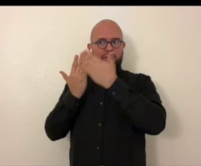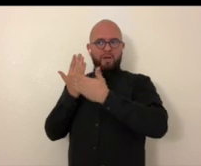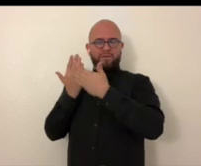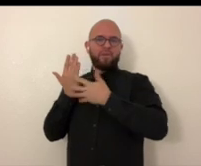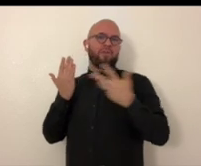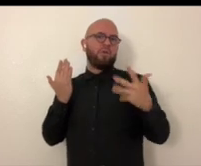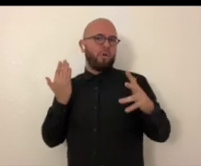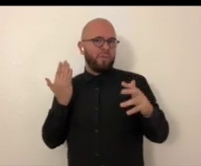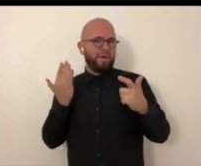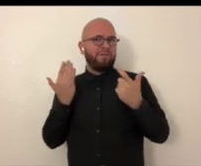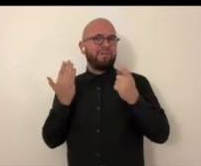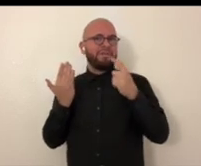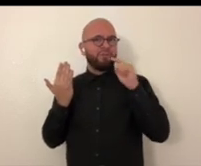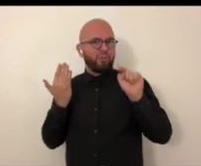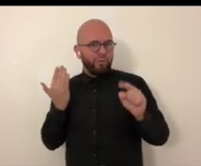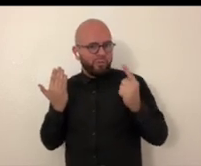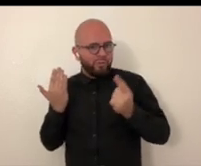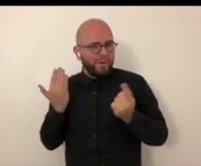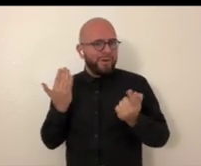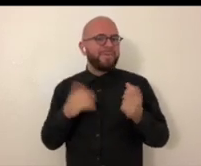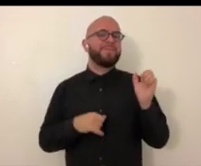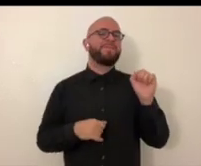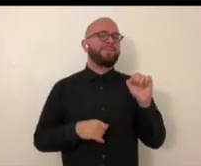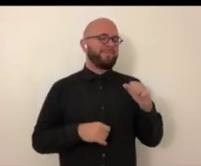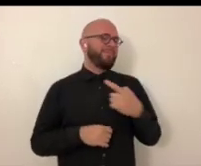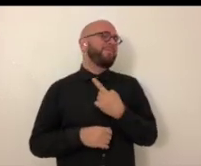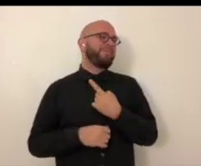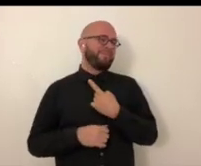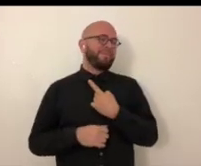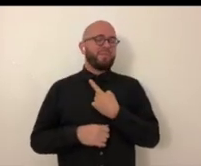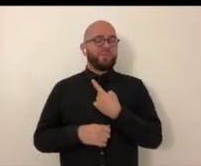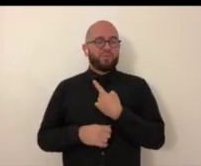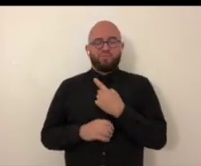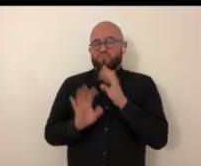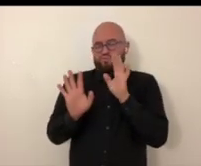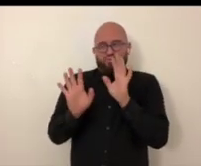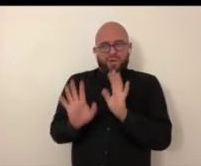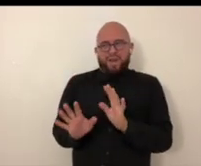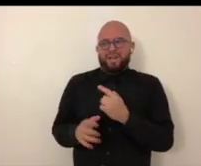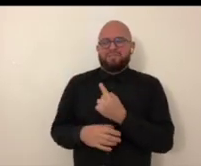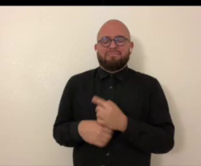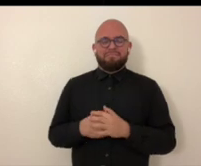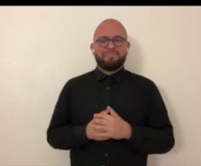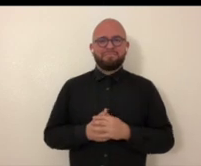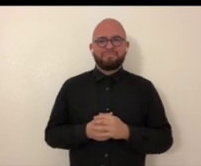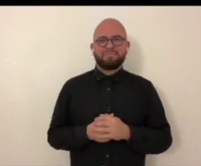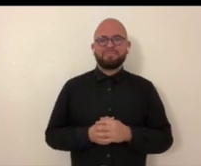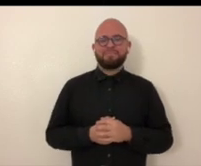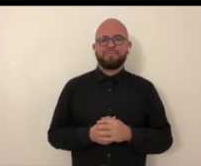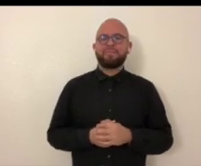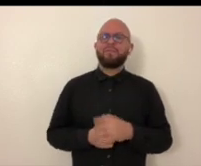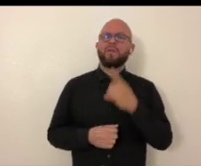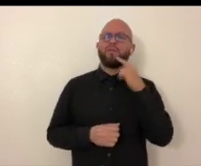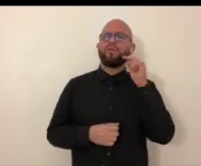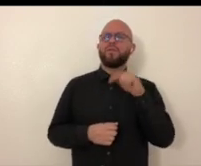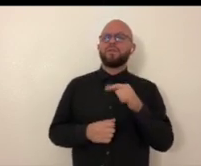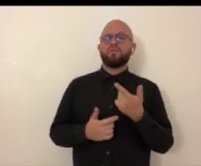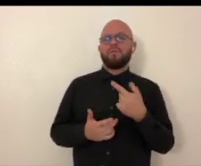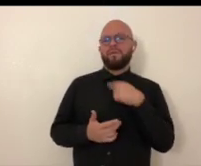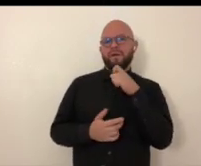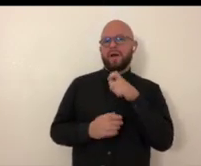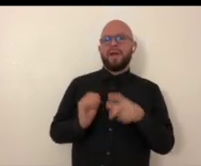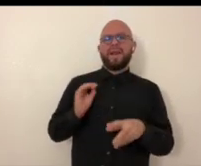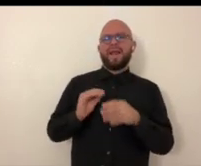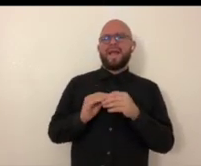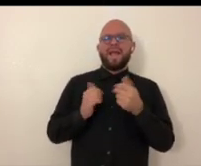colors in your pieces. So it's great to have the book's covers that already do it for you. Yeah, this one's really